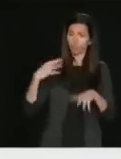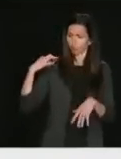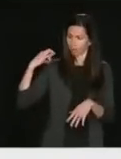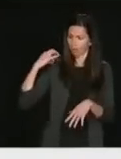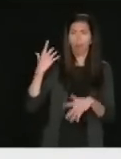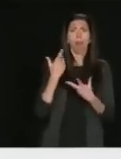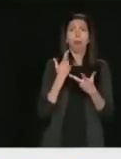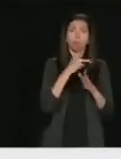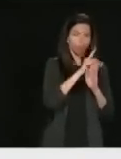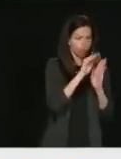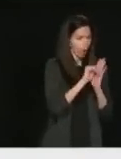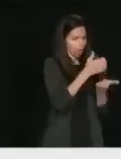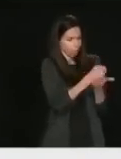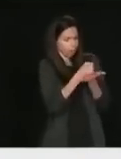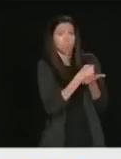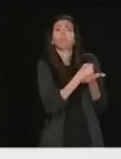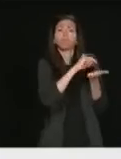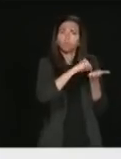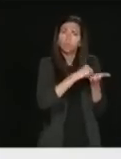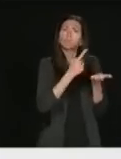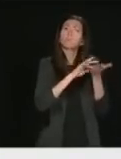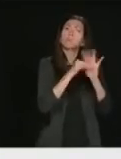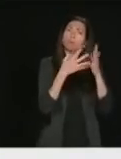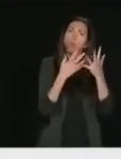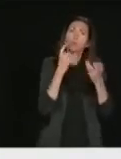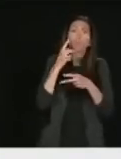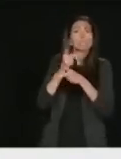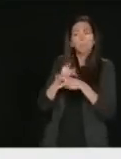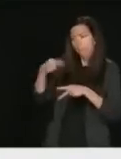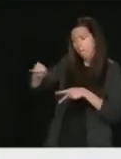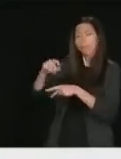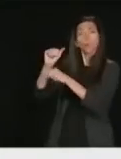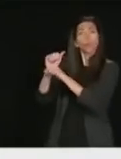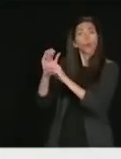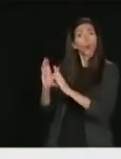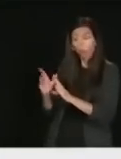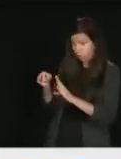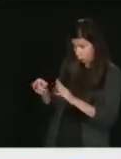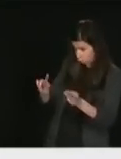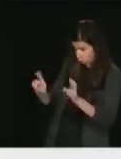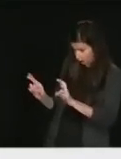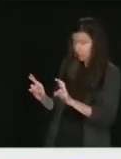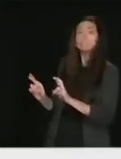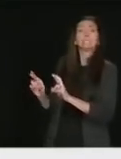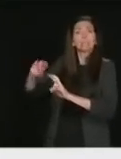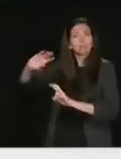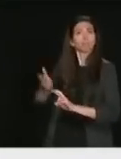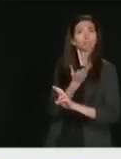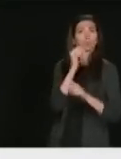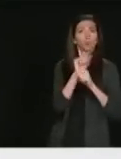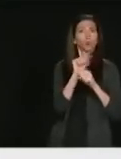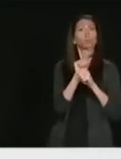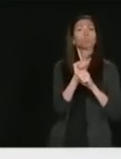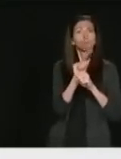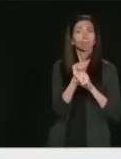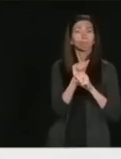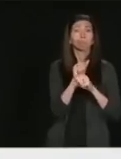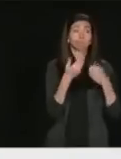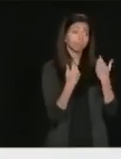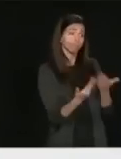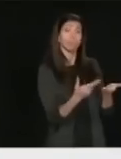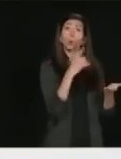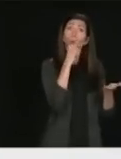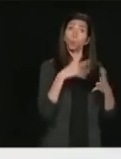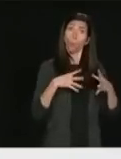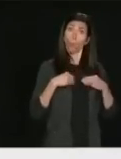rehire and maintain the crucial link between workplace and employee. To employers looking to start